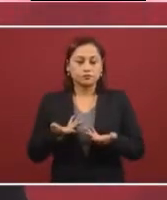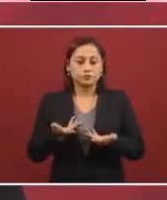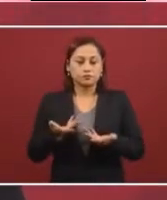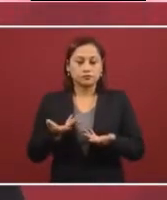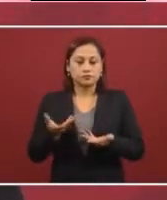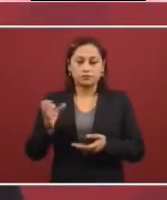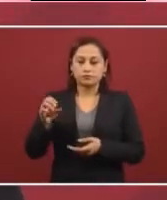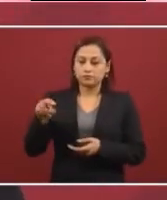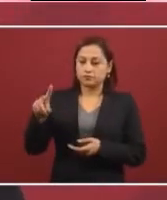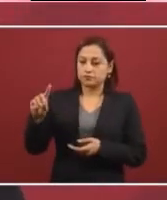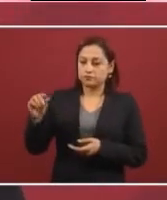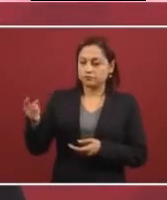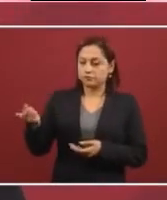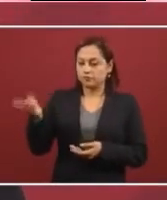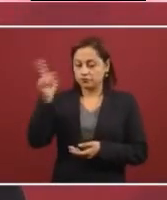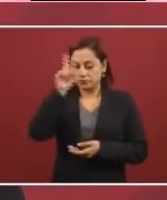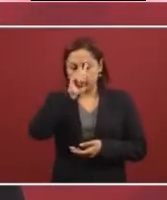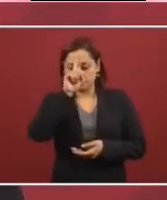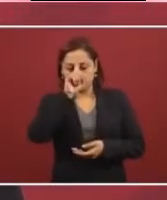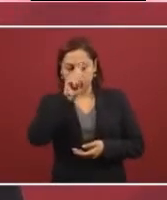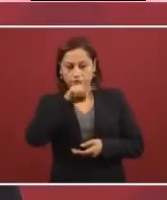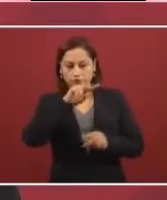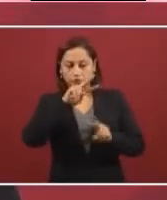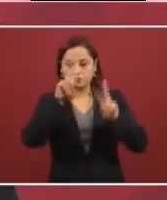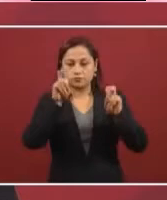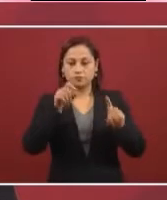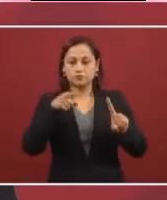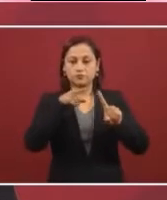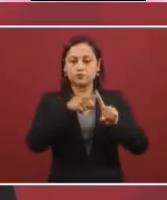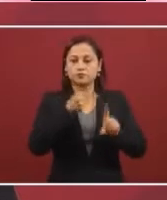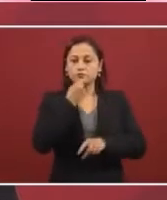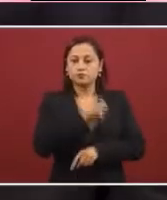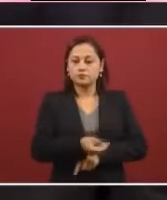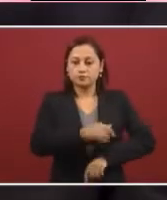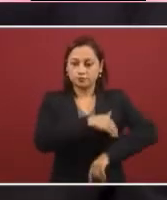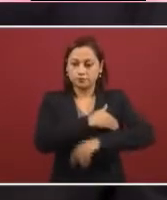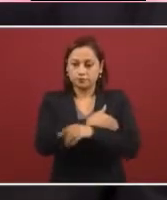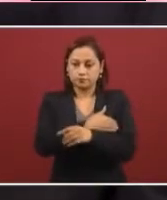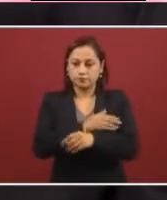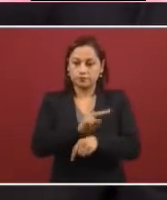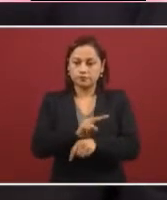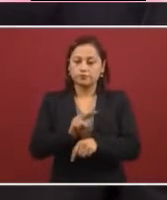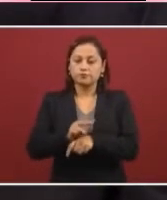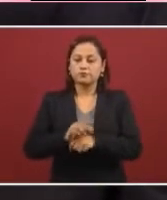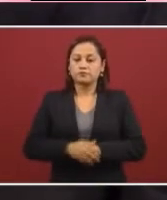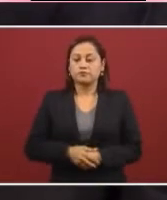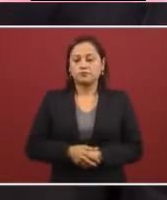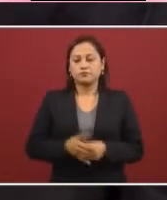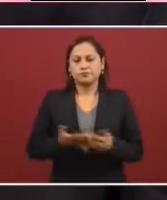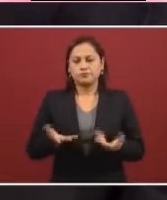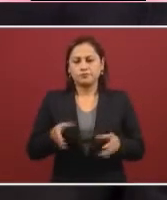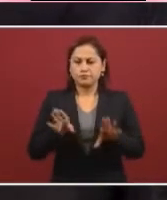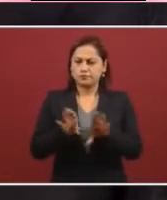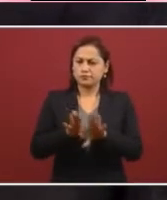nursery infantil. And now they're fighting us on the protection